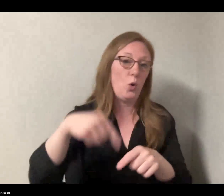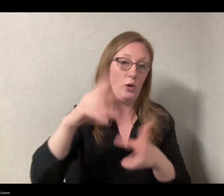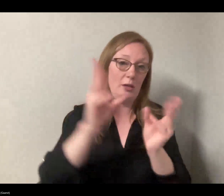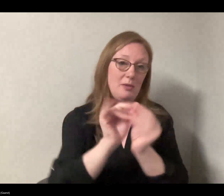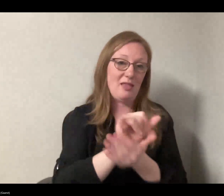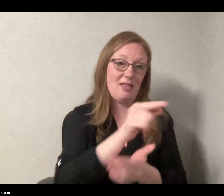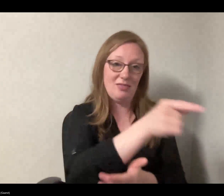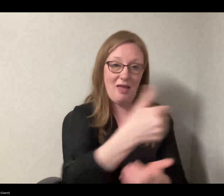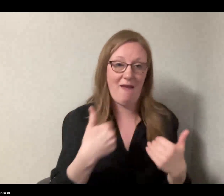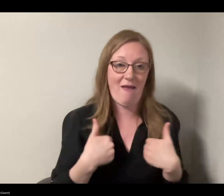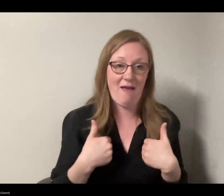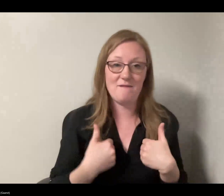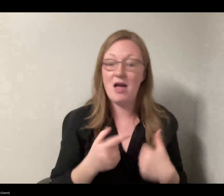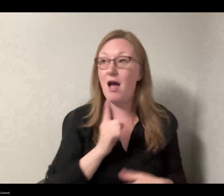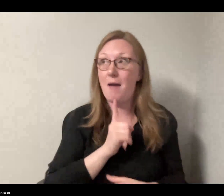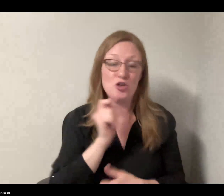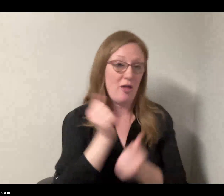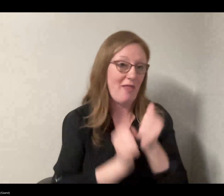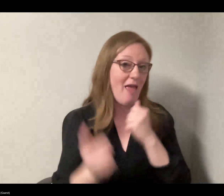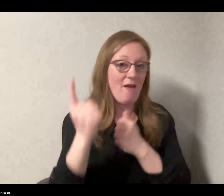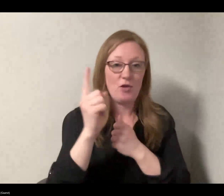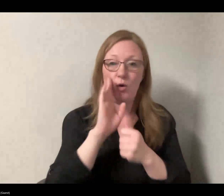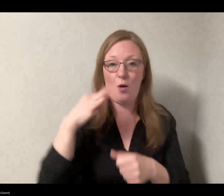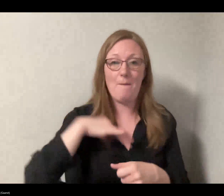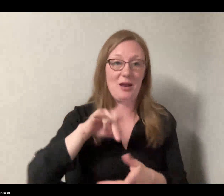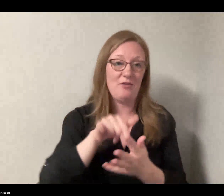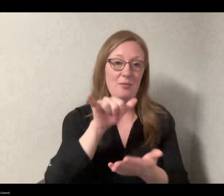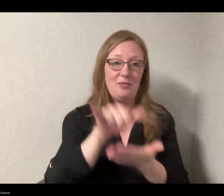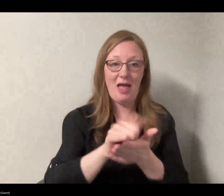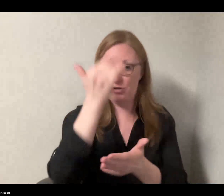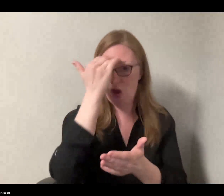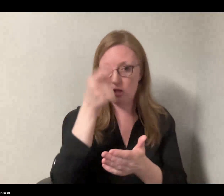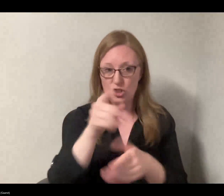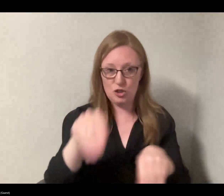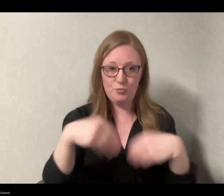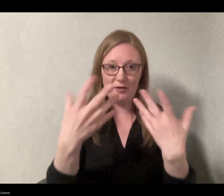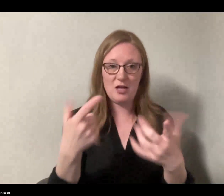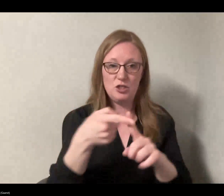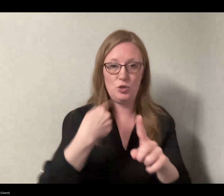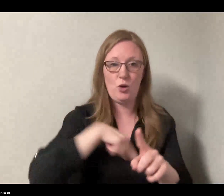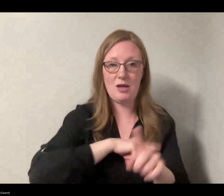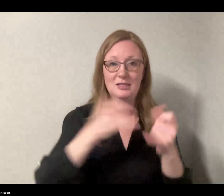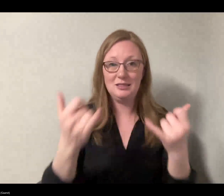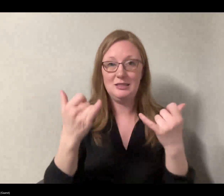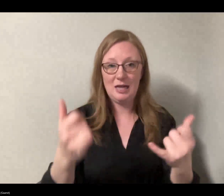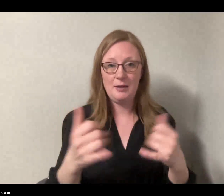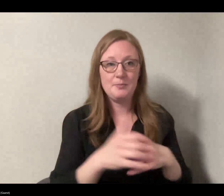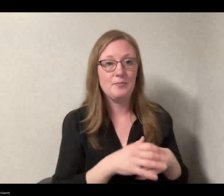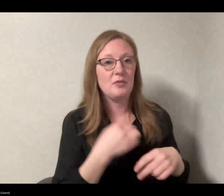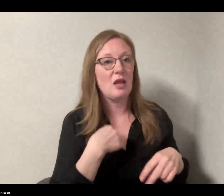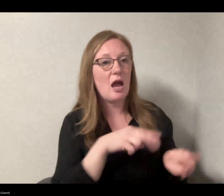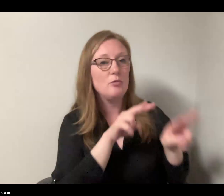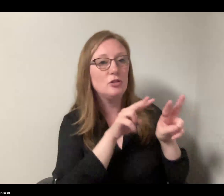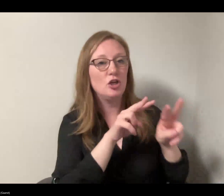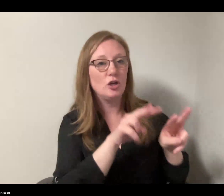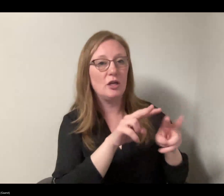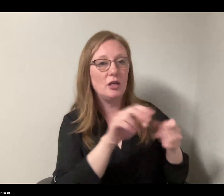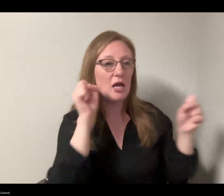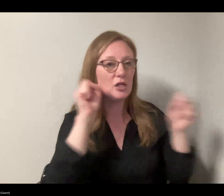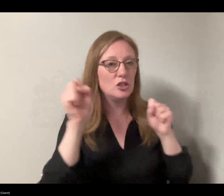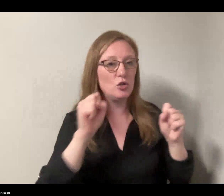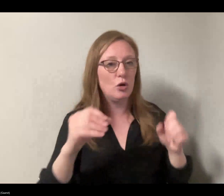have. I am sure that everybody will benefit from the knowledge that you've provided to us today. Because I was looking at a storm going up